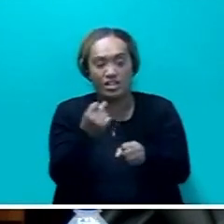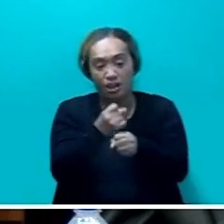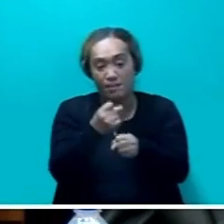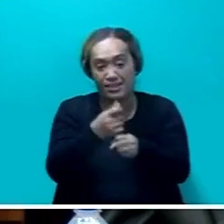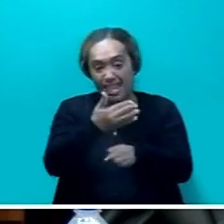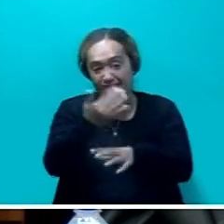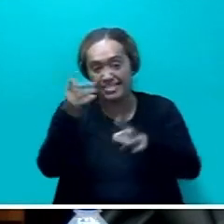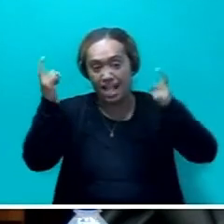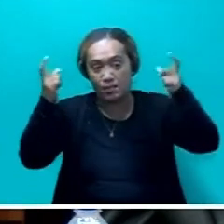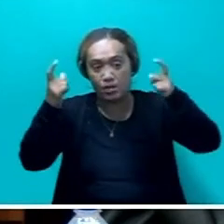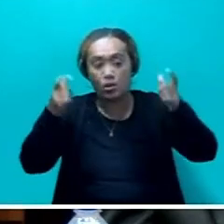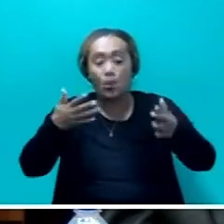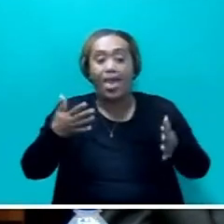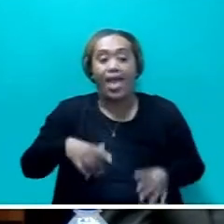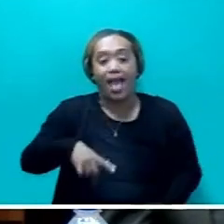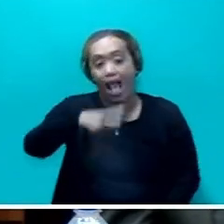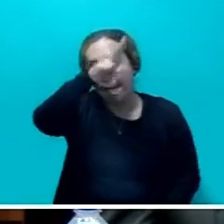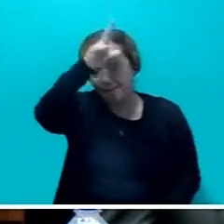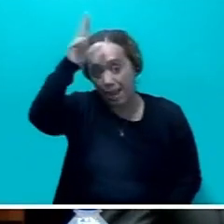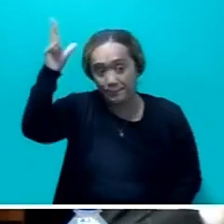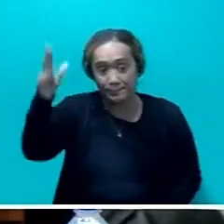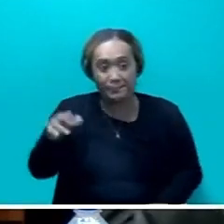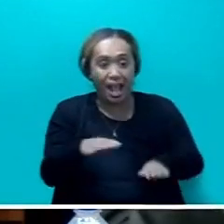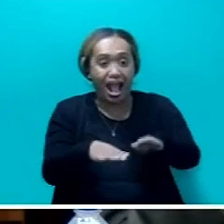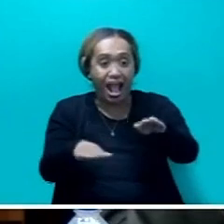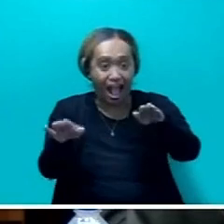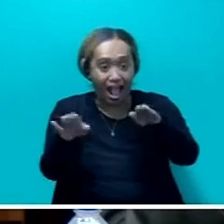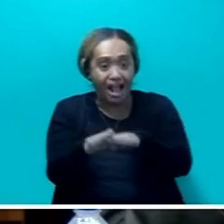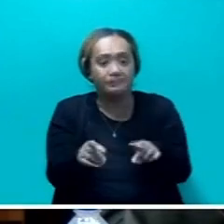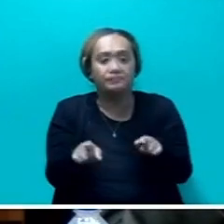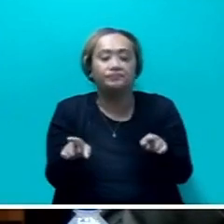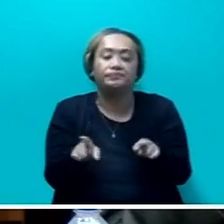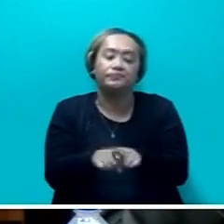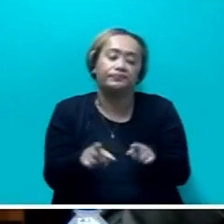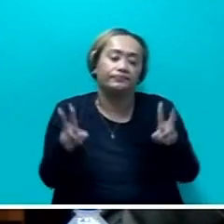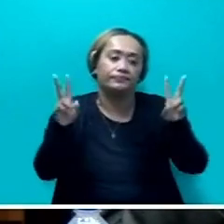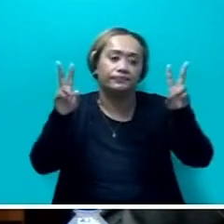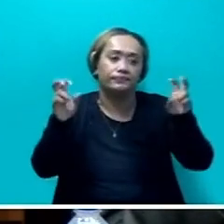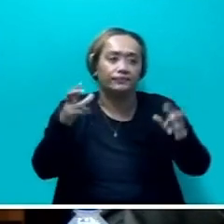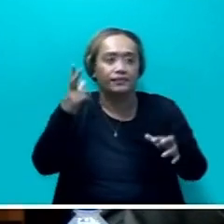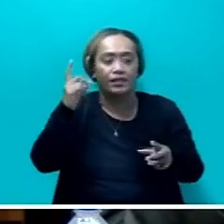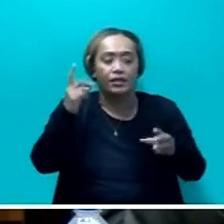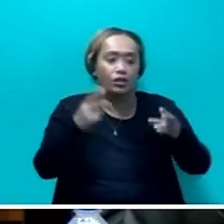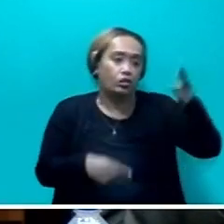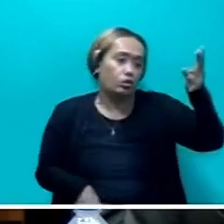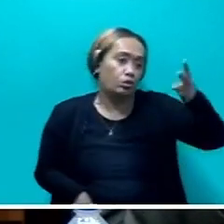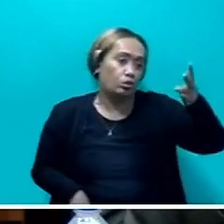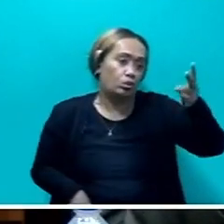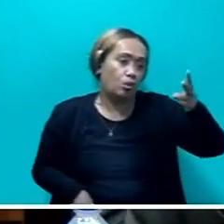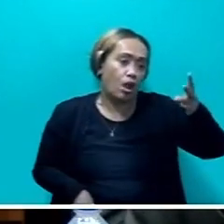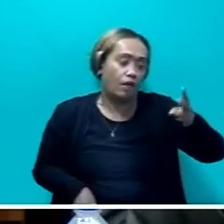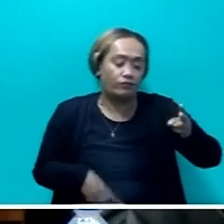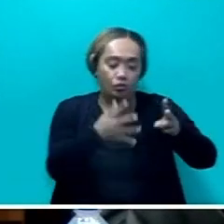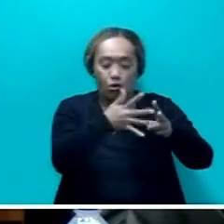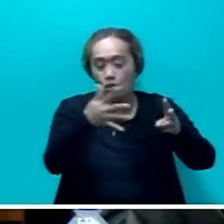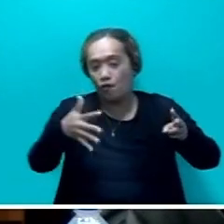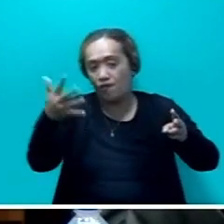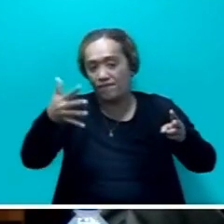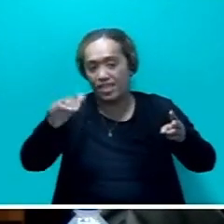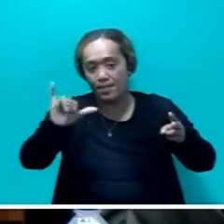be held at Albert Park as the main venue. The celebrations are planned to be held from 12 to 15 May